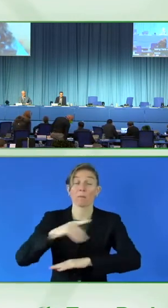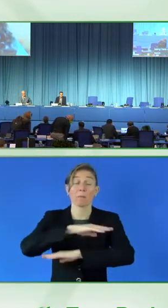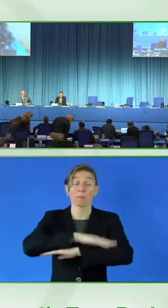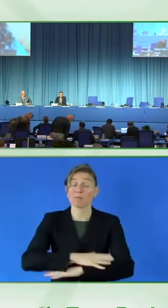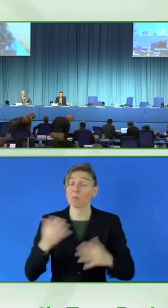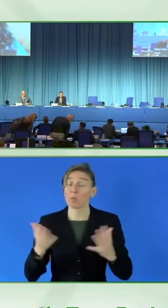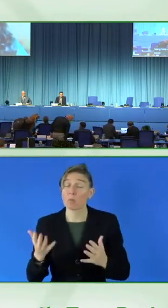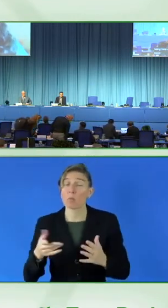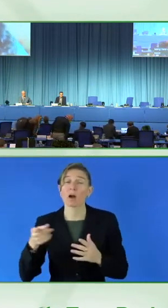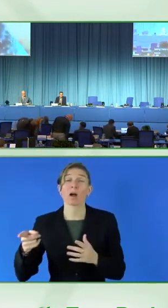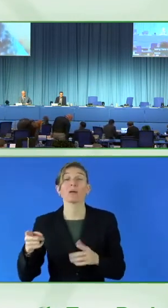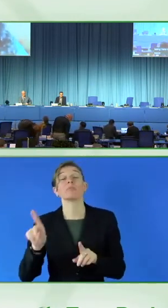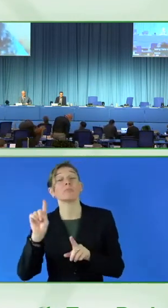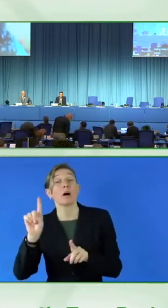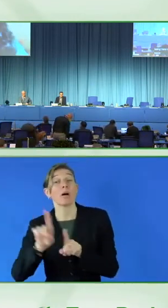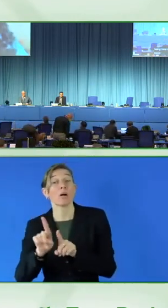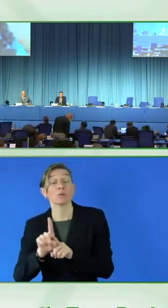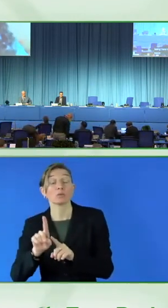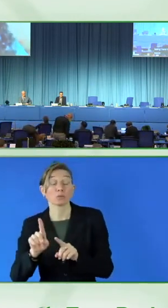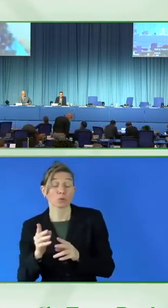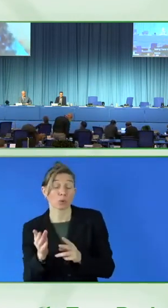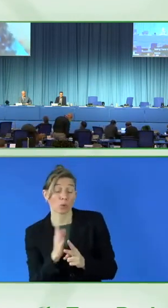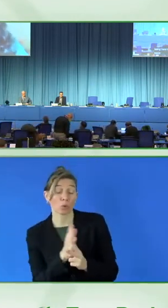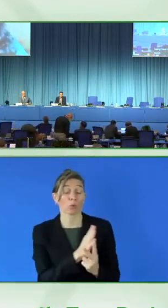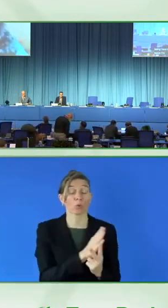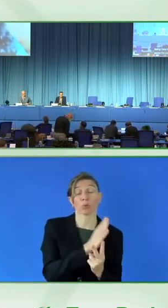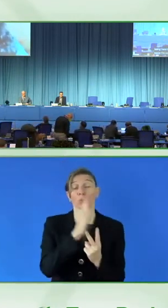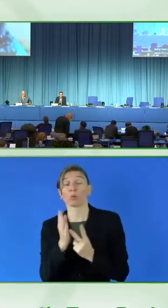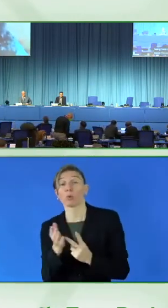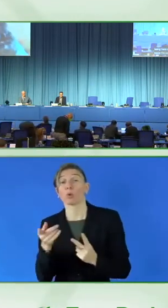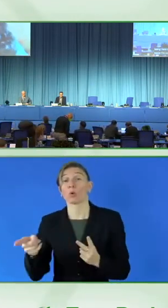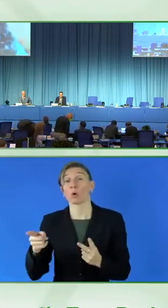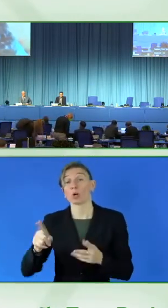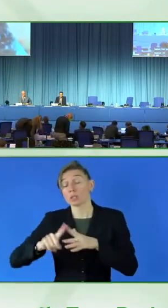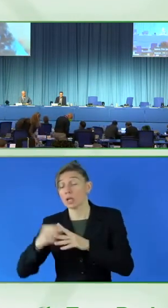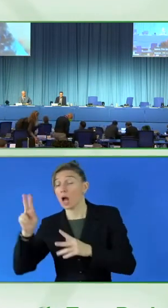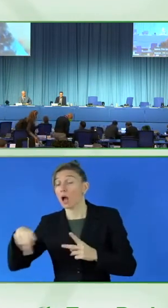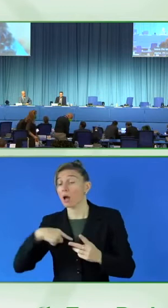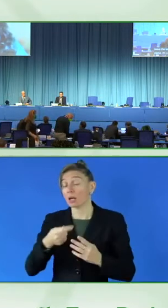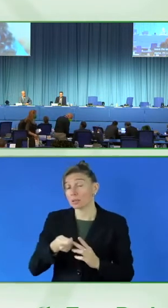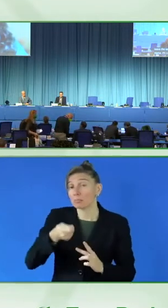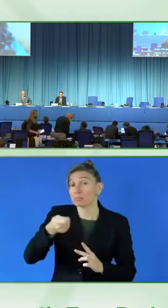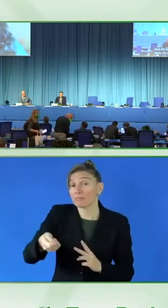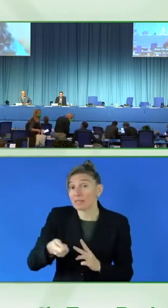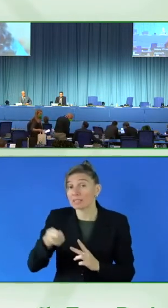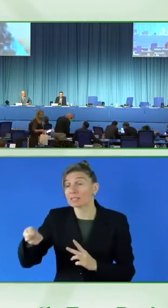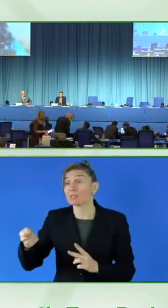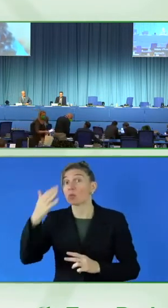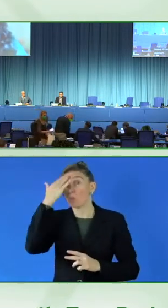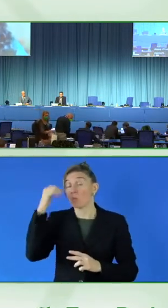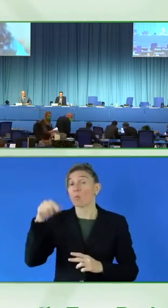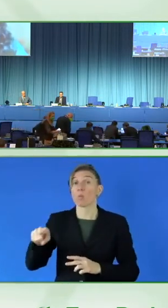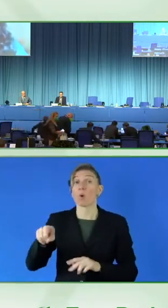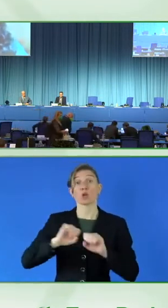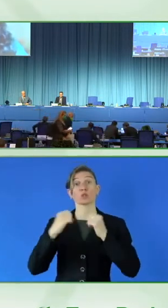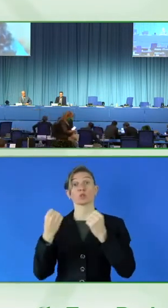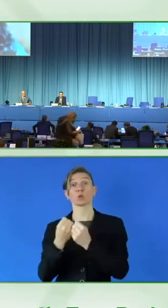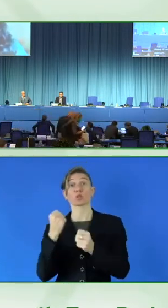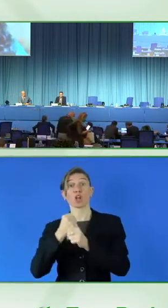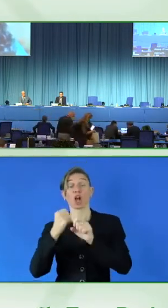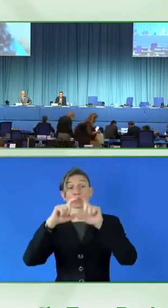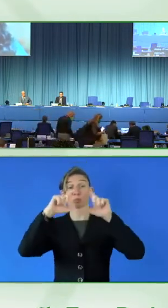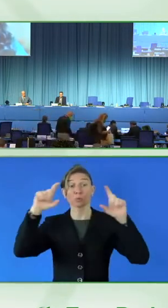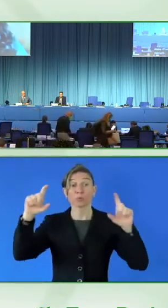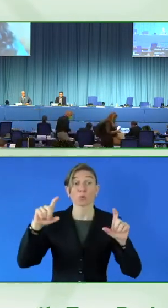startups. We believe that social entrepreneurship and market creating innovations are way to go to address any kind of